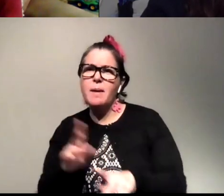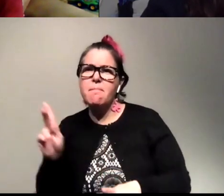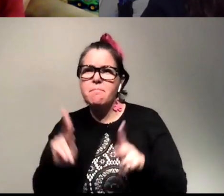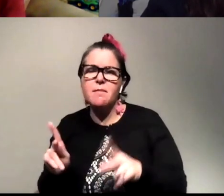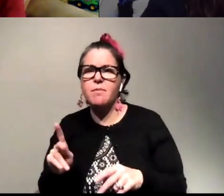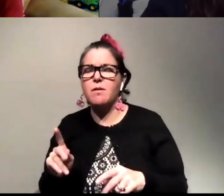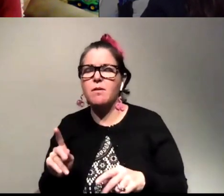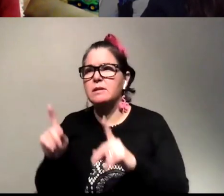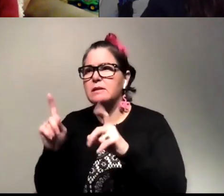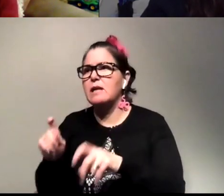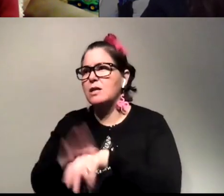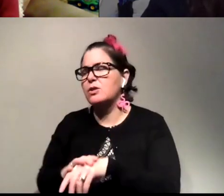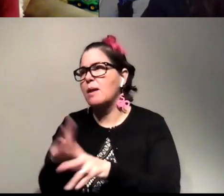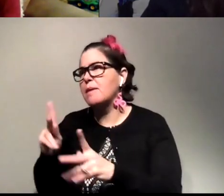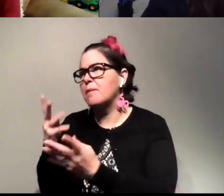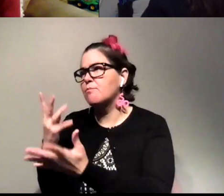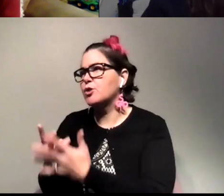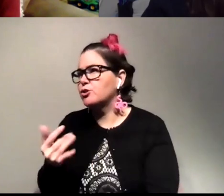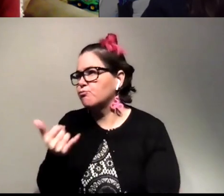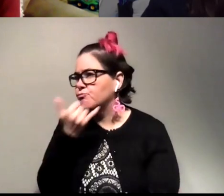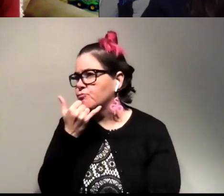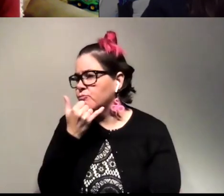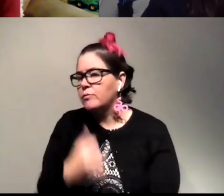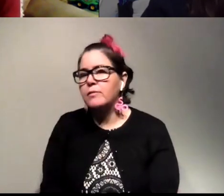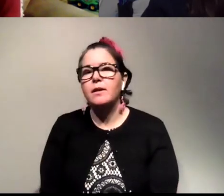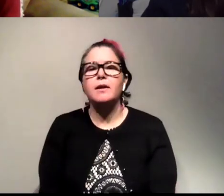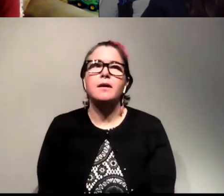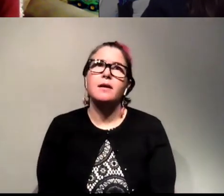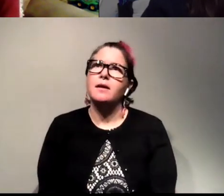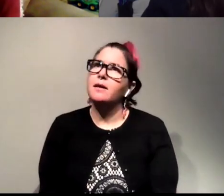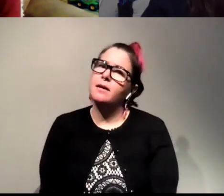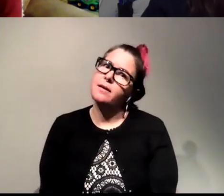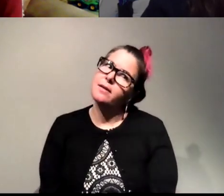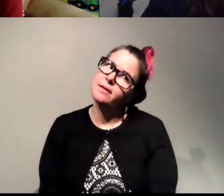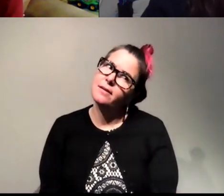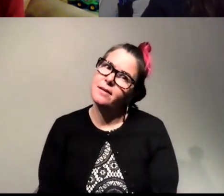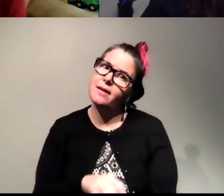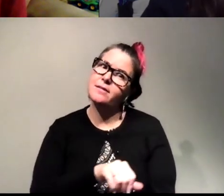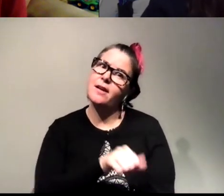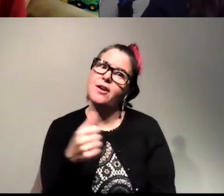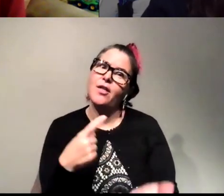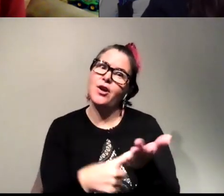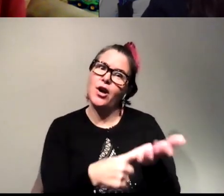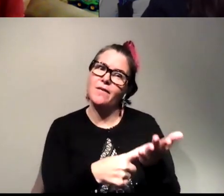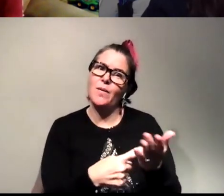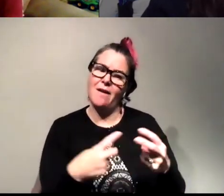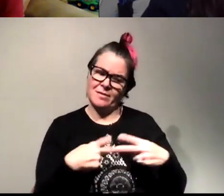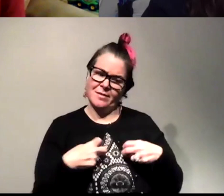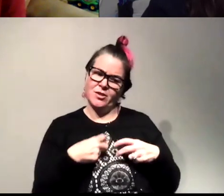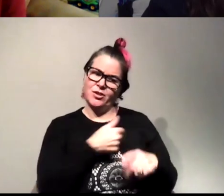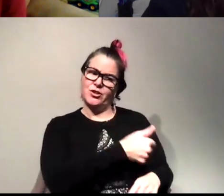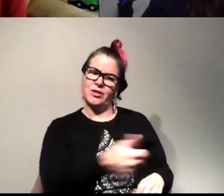it on people in prisons? That's a conversation for everybody to have with themselves. But for